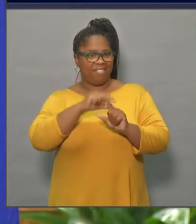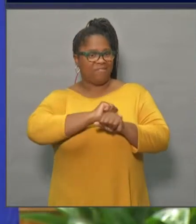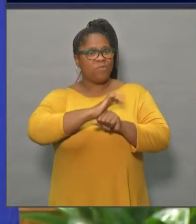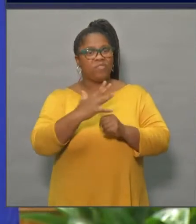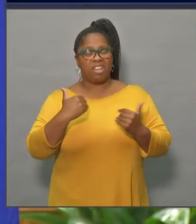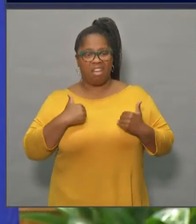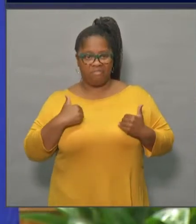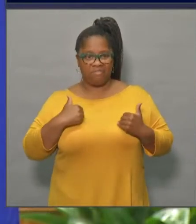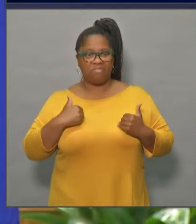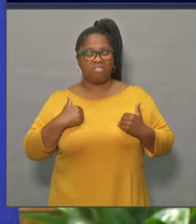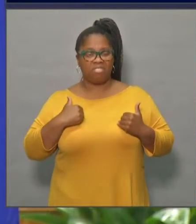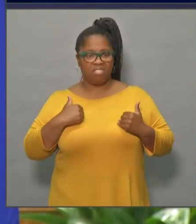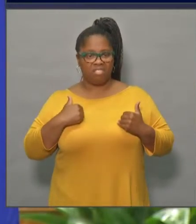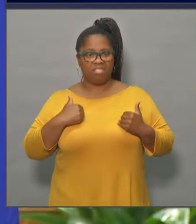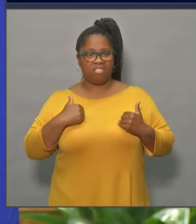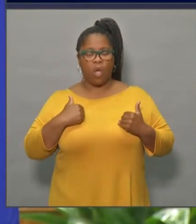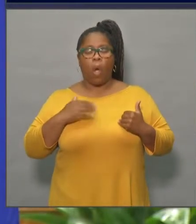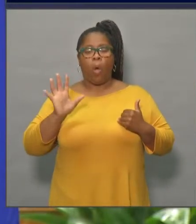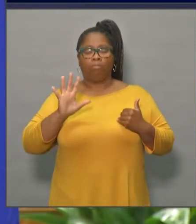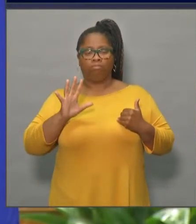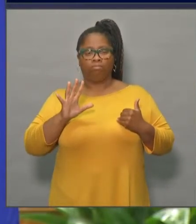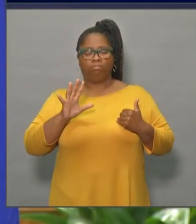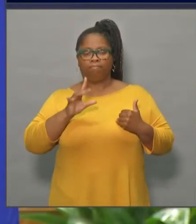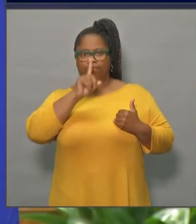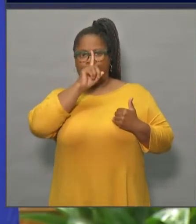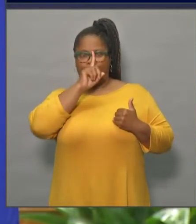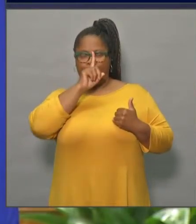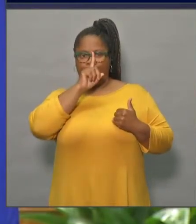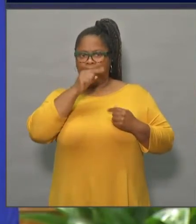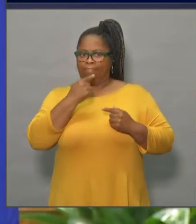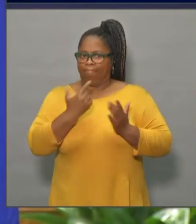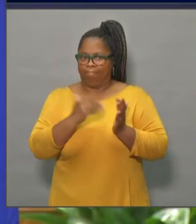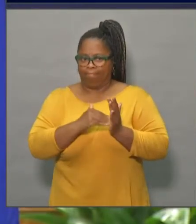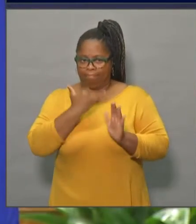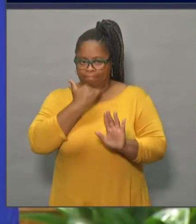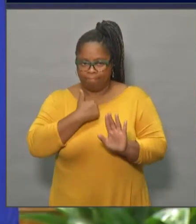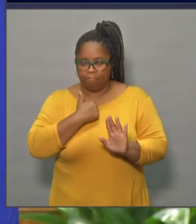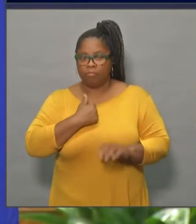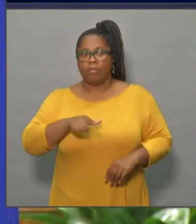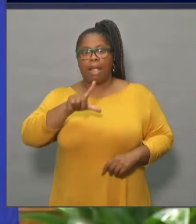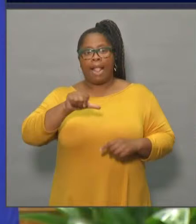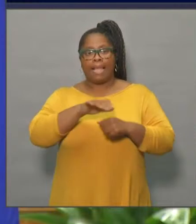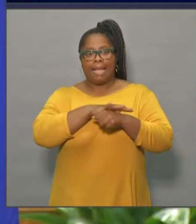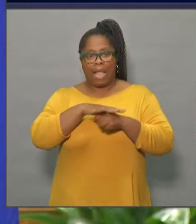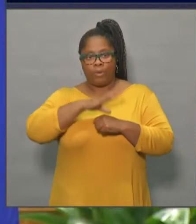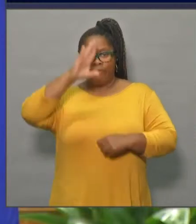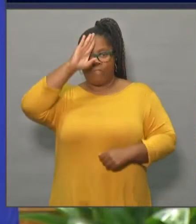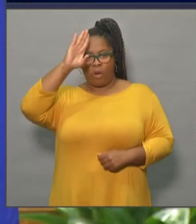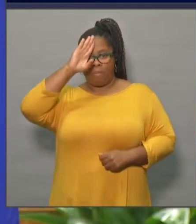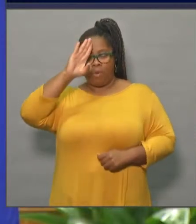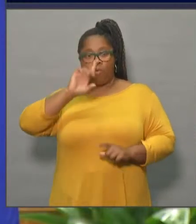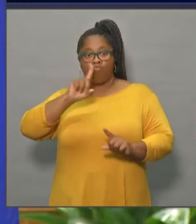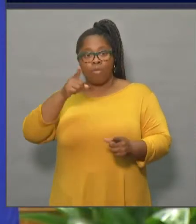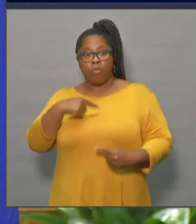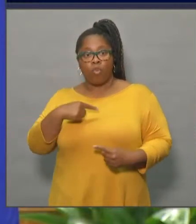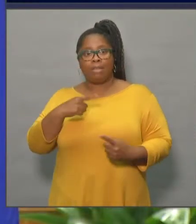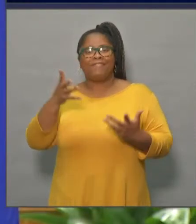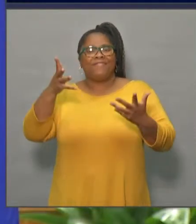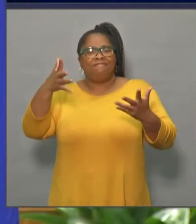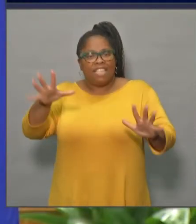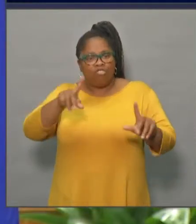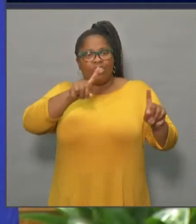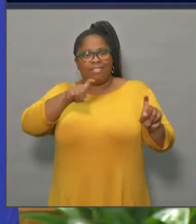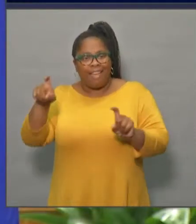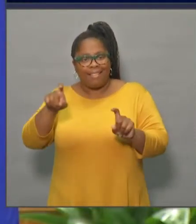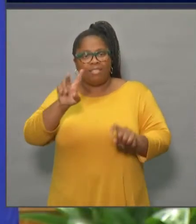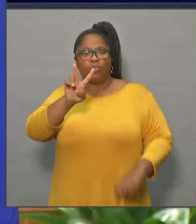COVID-19, that have been tested for COVID-19. Let me repeat that. The LA County Fire Department is reporting that they tested